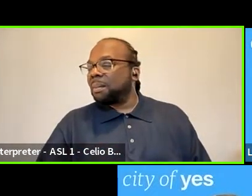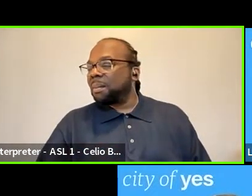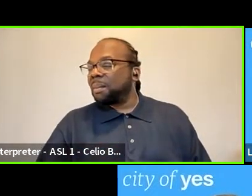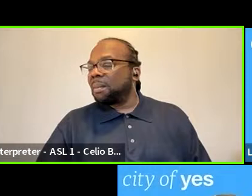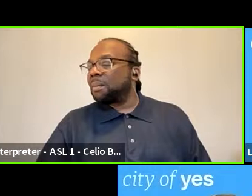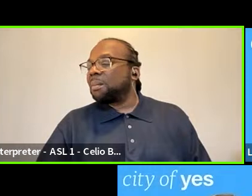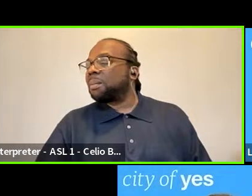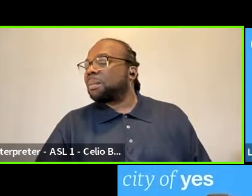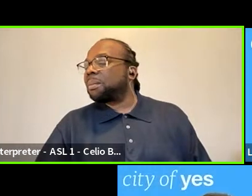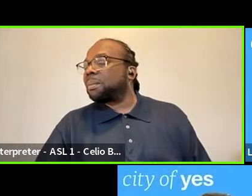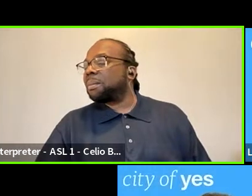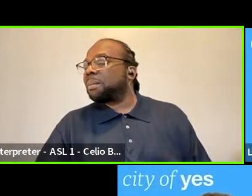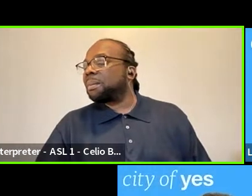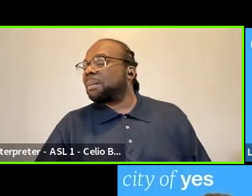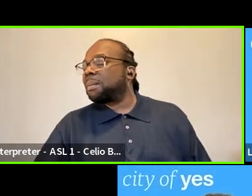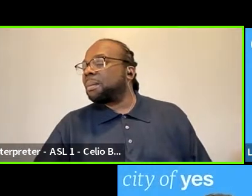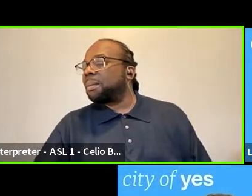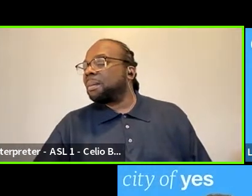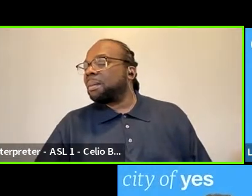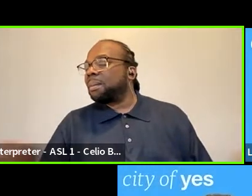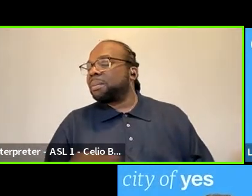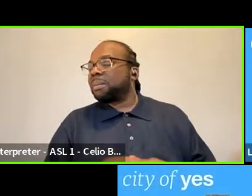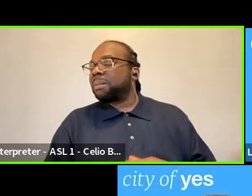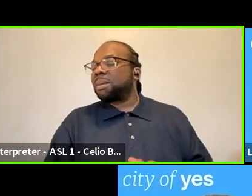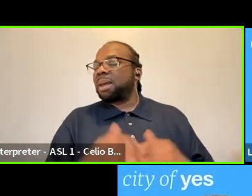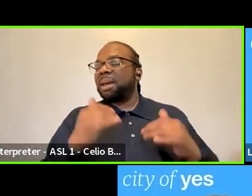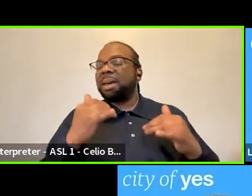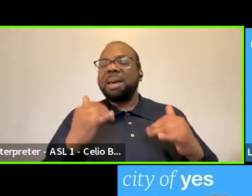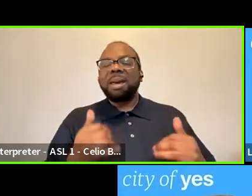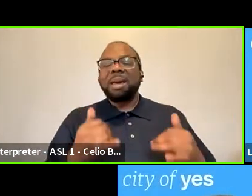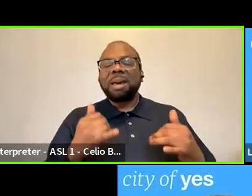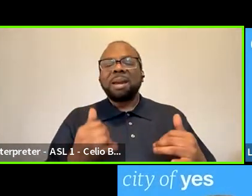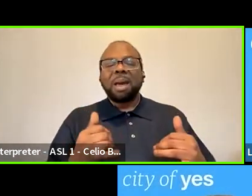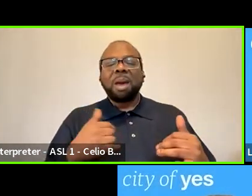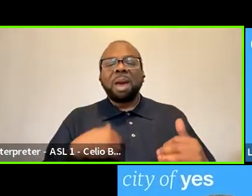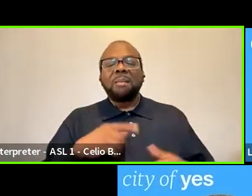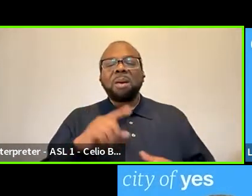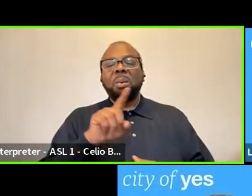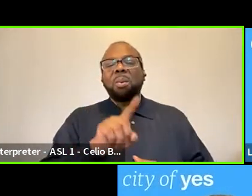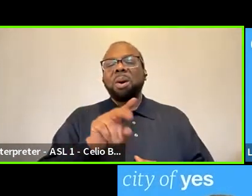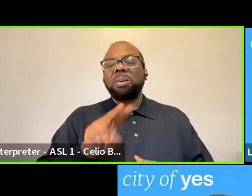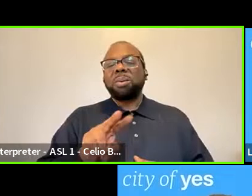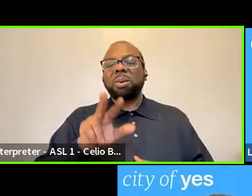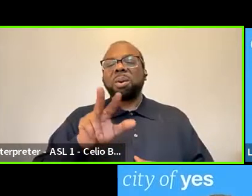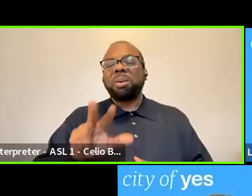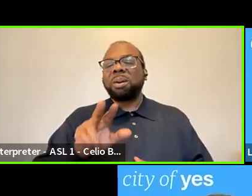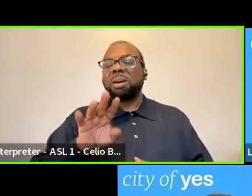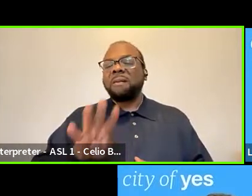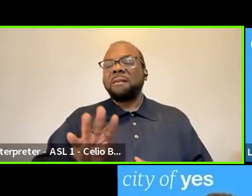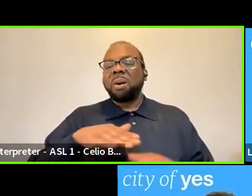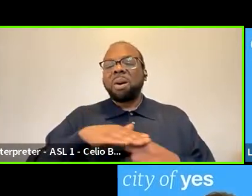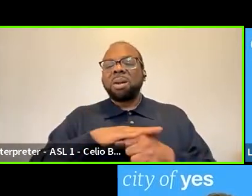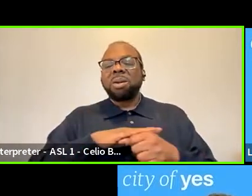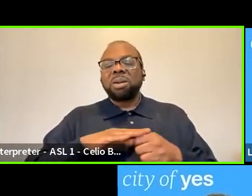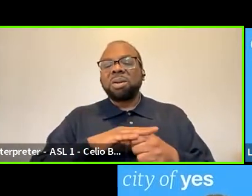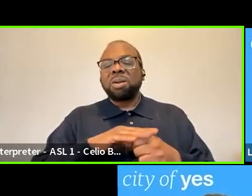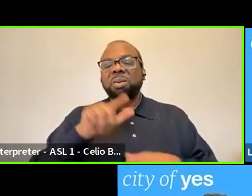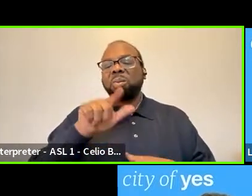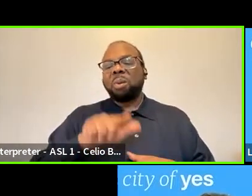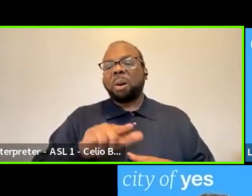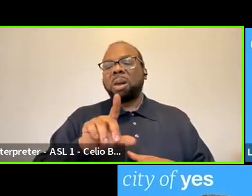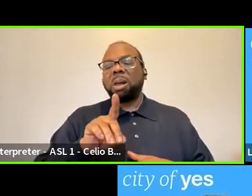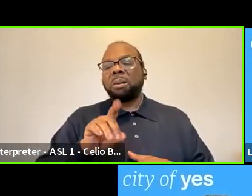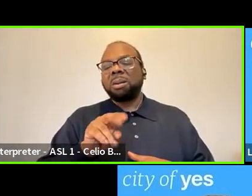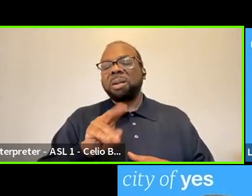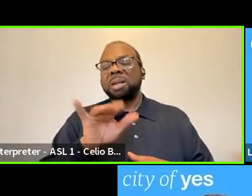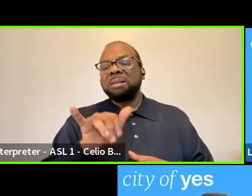Why not get rid of R1, 2, 3, and 4 districts which are our lower-density districts as